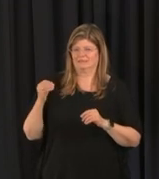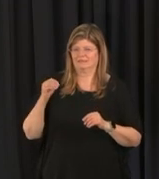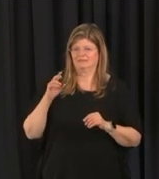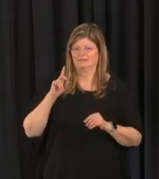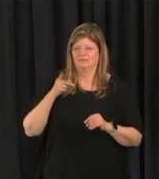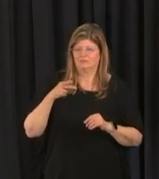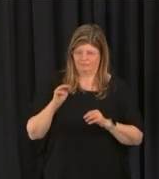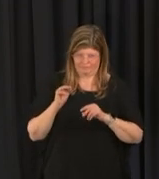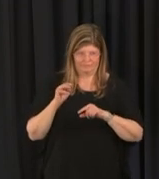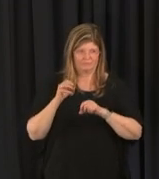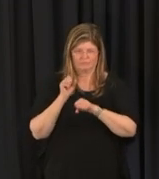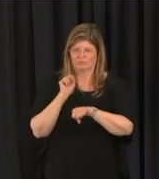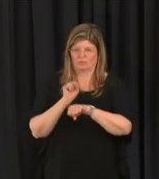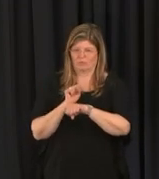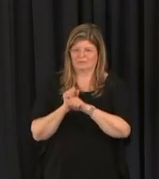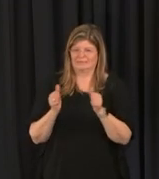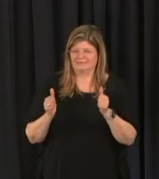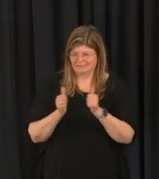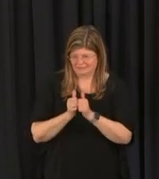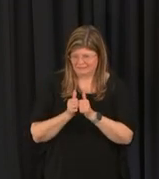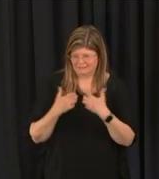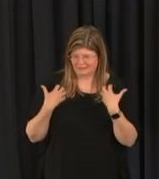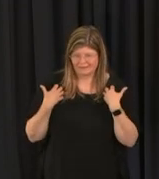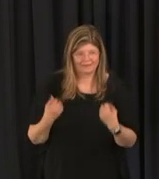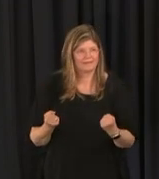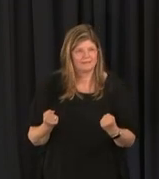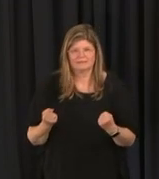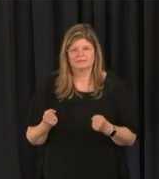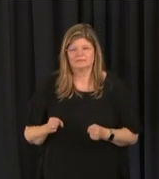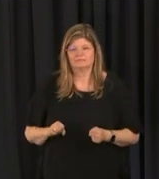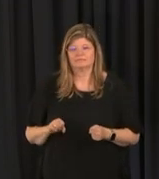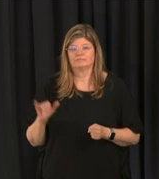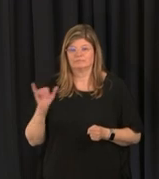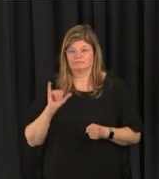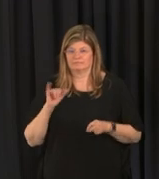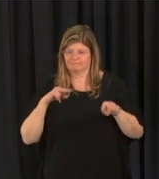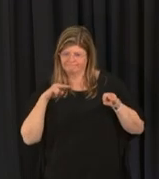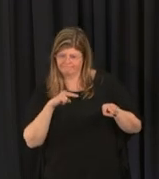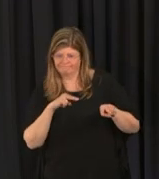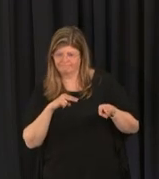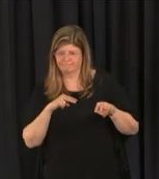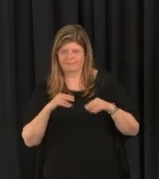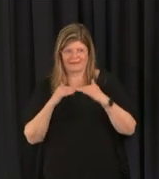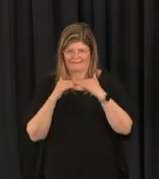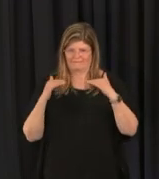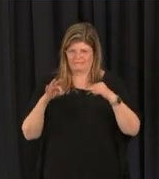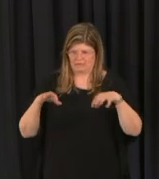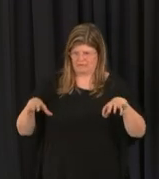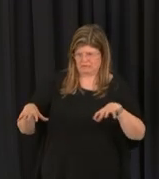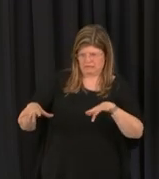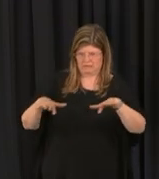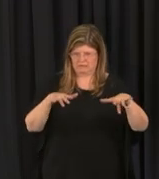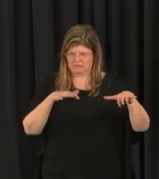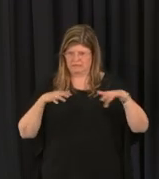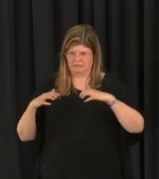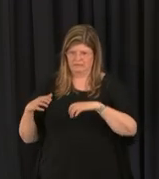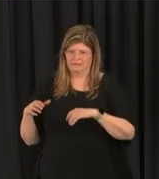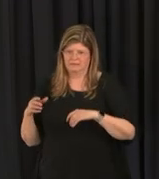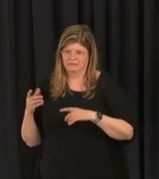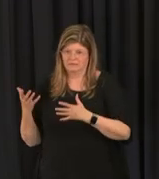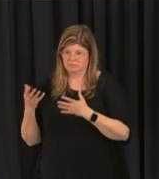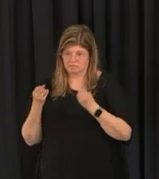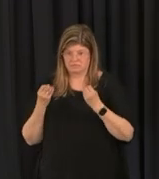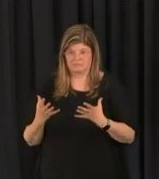workers healthy and able to do their work. We also looked at the level of activity in the city.